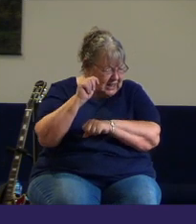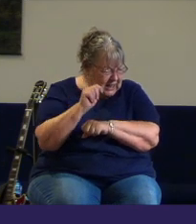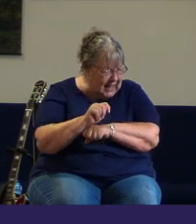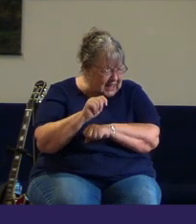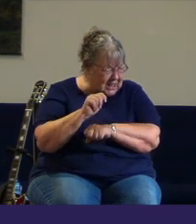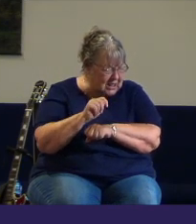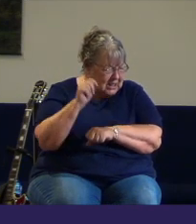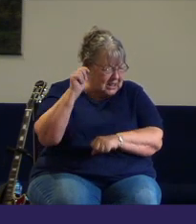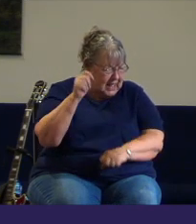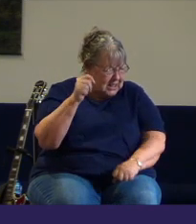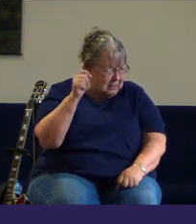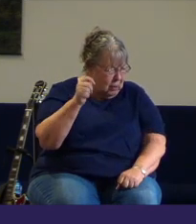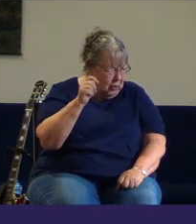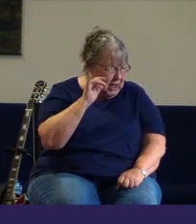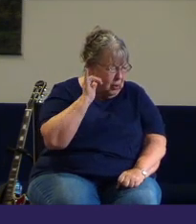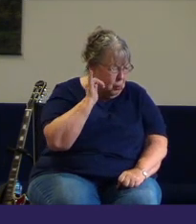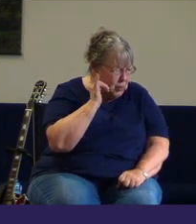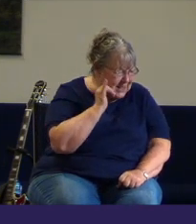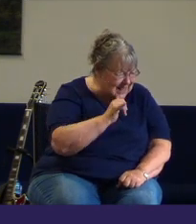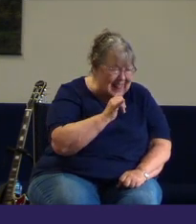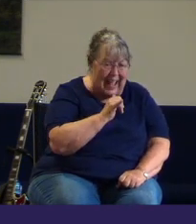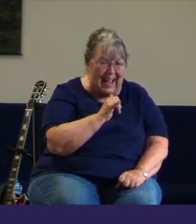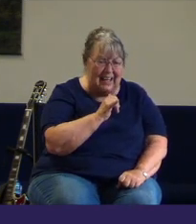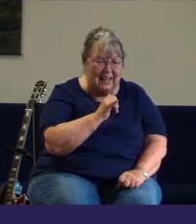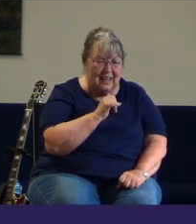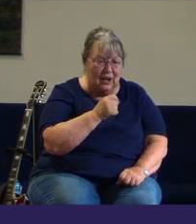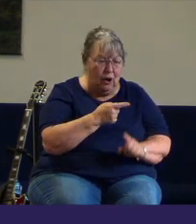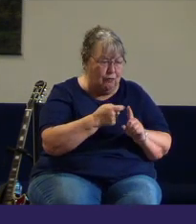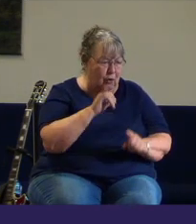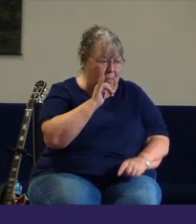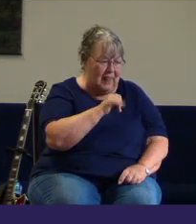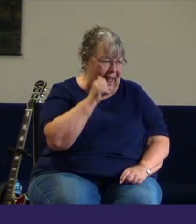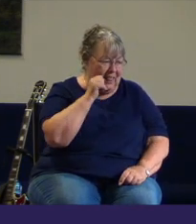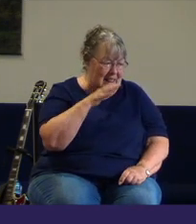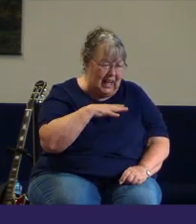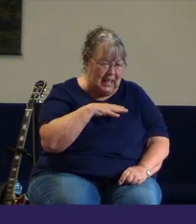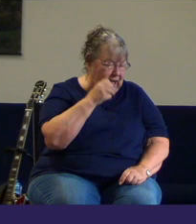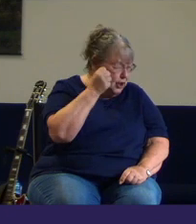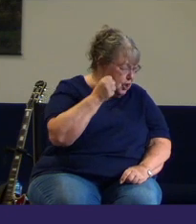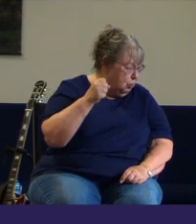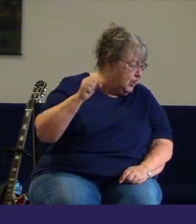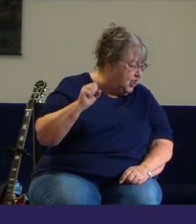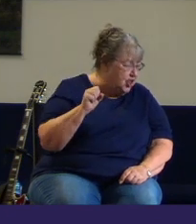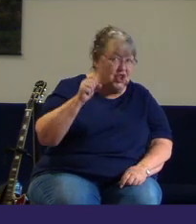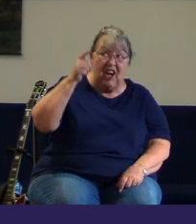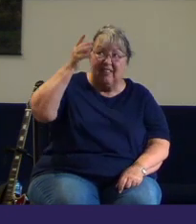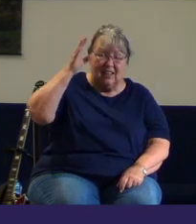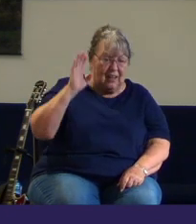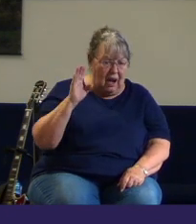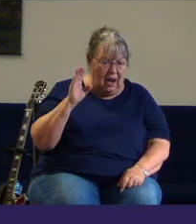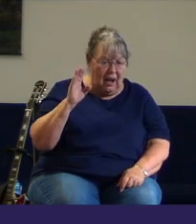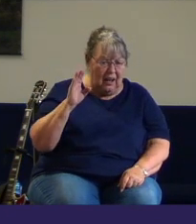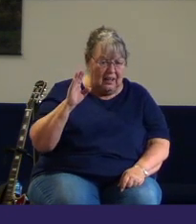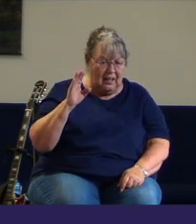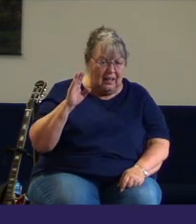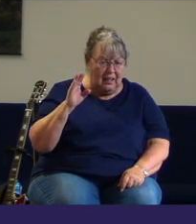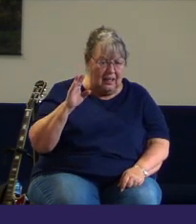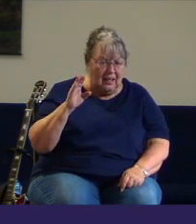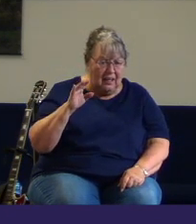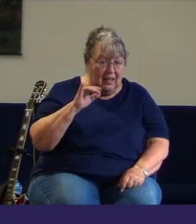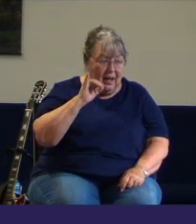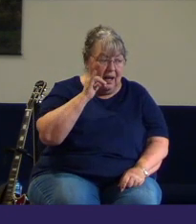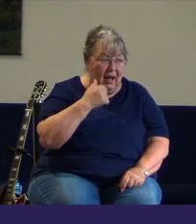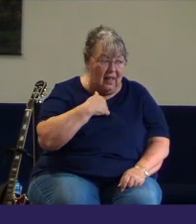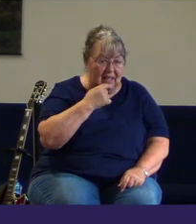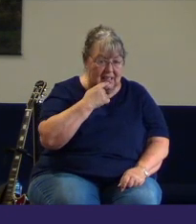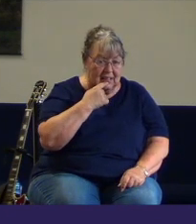that to those in that church who are rejecting God? How much reason that gave them to say, that's why I don't